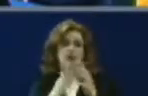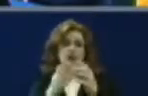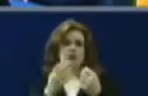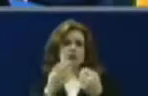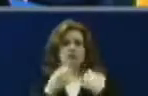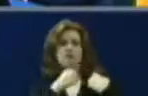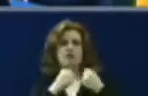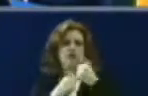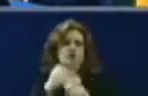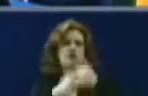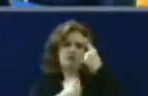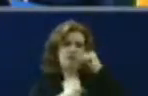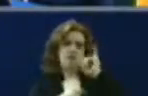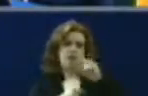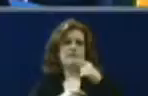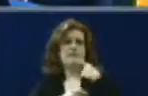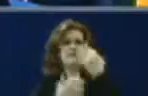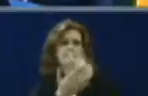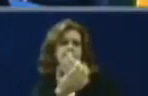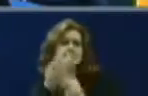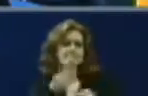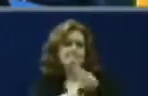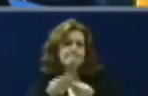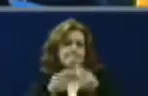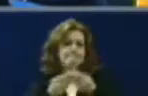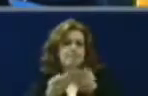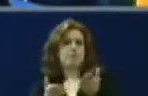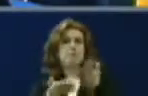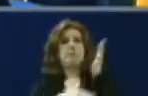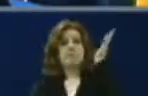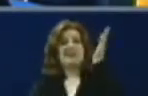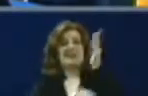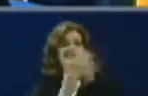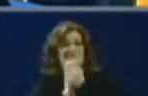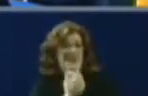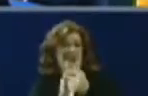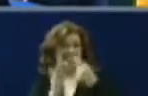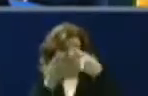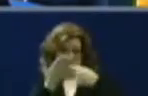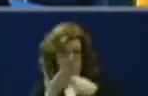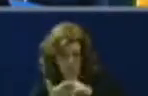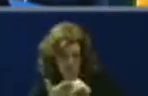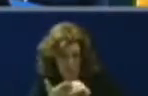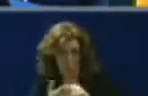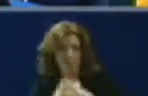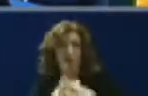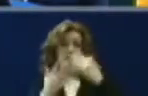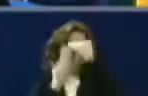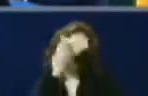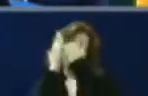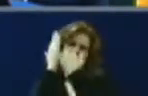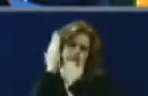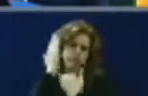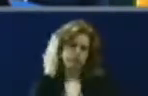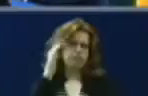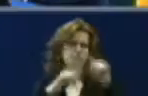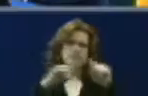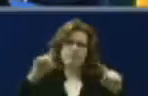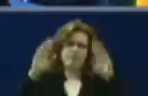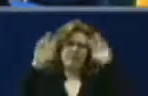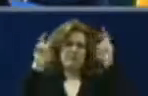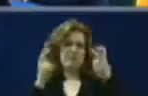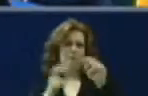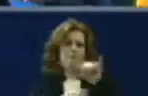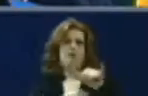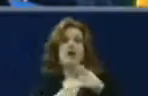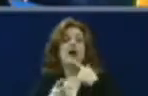foundations are financial management and presentation skills. We actually cover a lot this year, so there are a full list of topics on the presentation. As